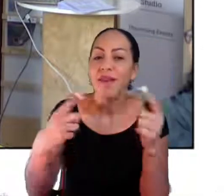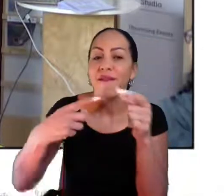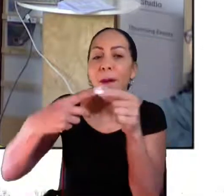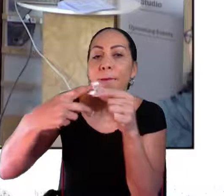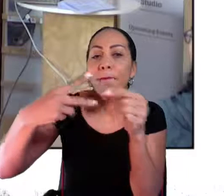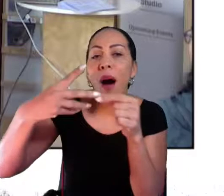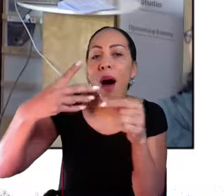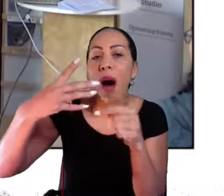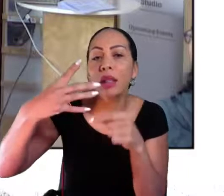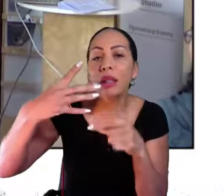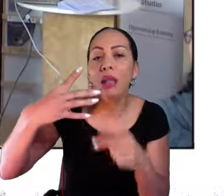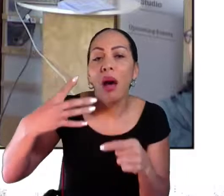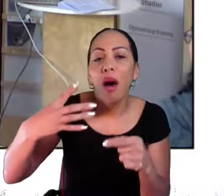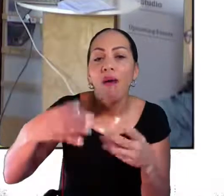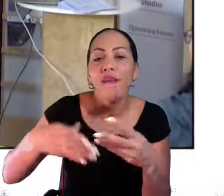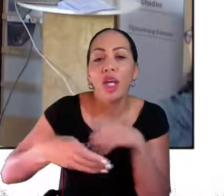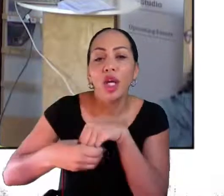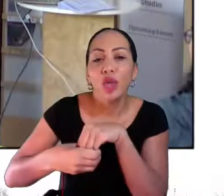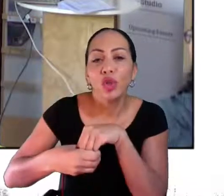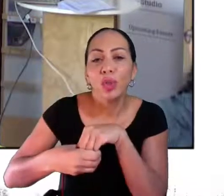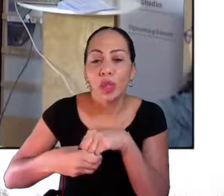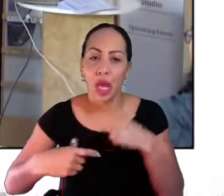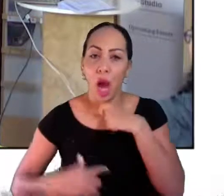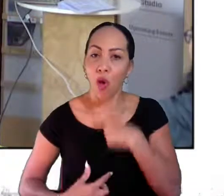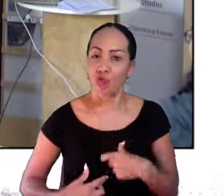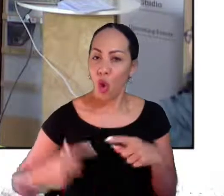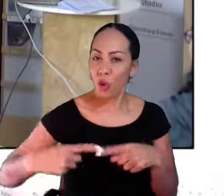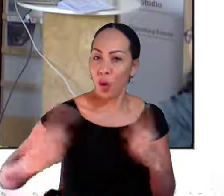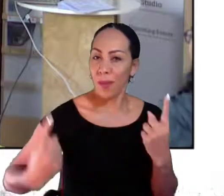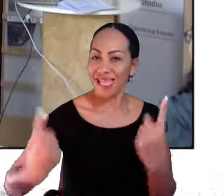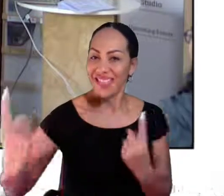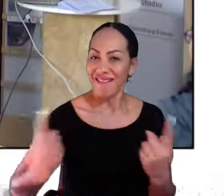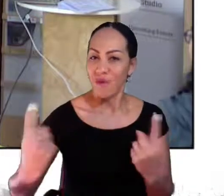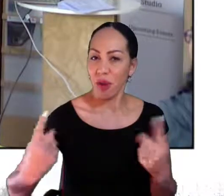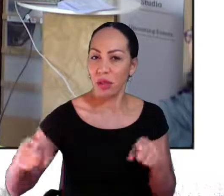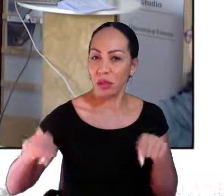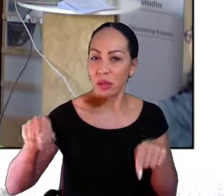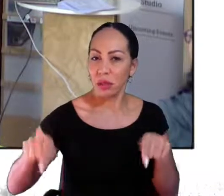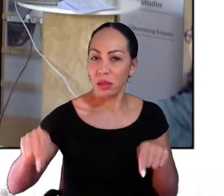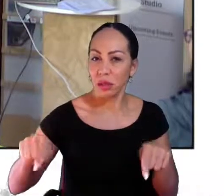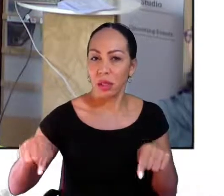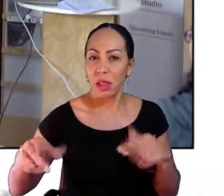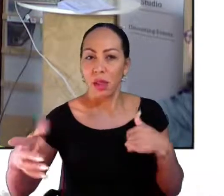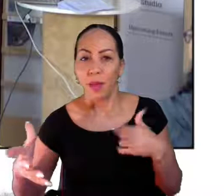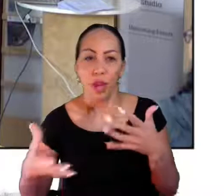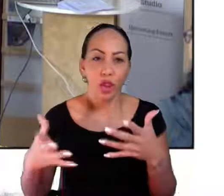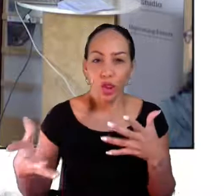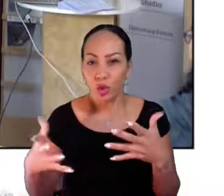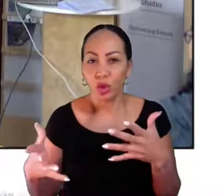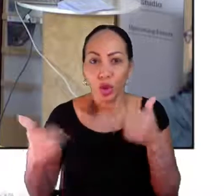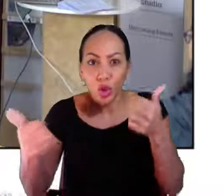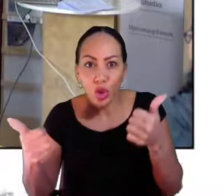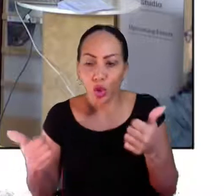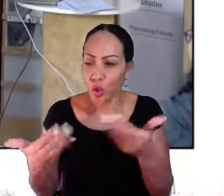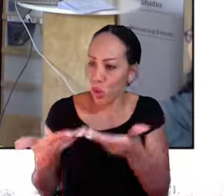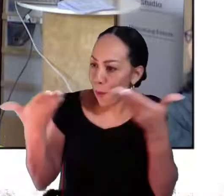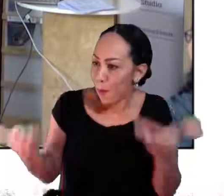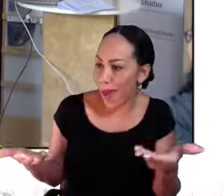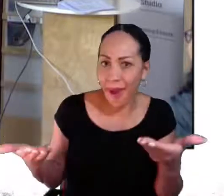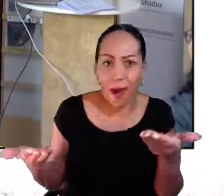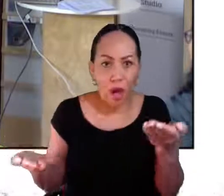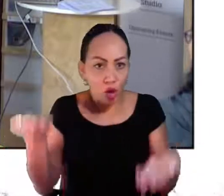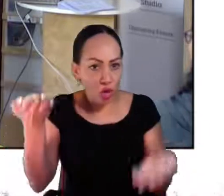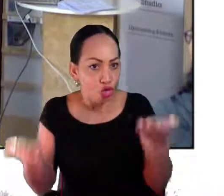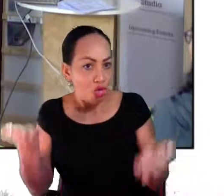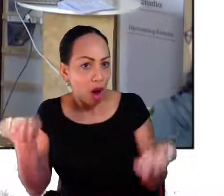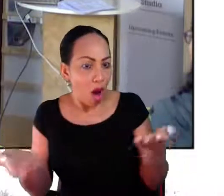to mine, but being able to compare and contrast our approaches and help with that imposter syndrome stuff as well. So it's really great. And it feels like that was a